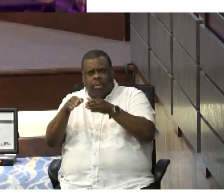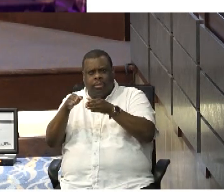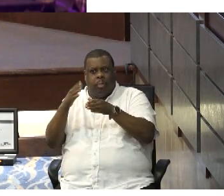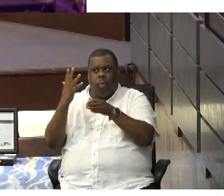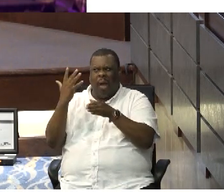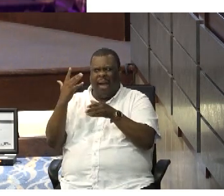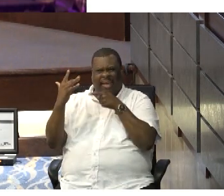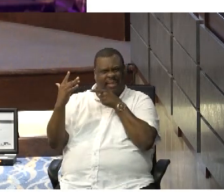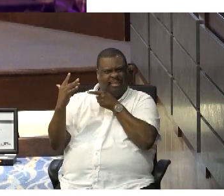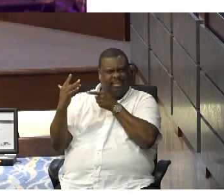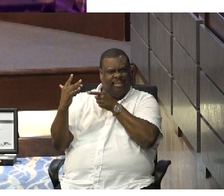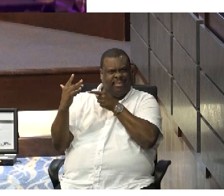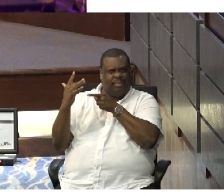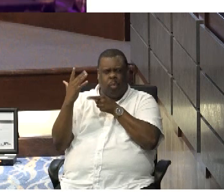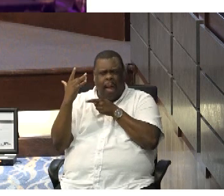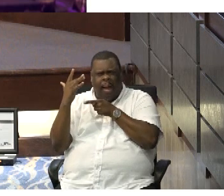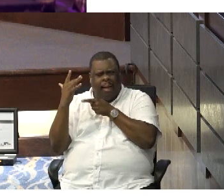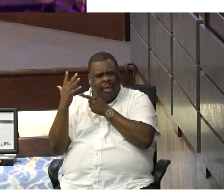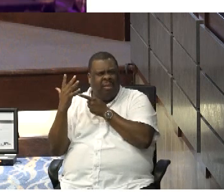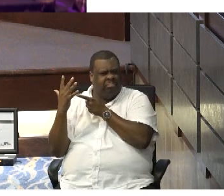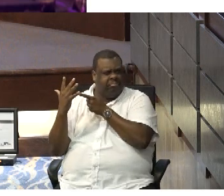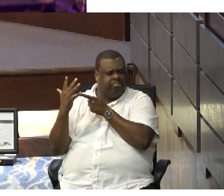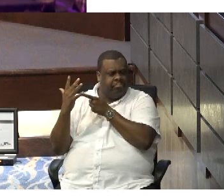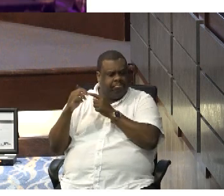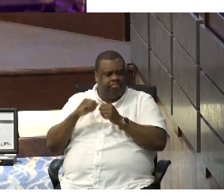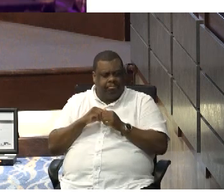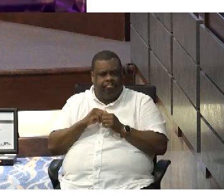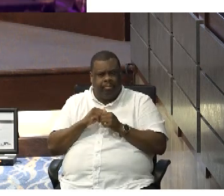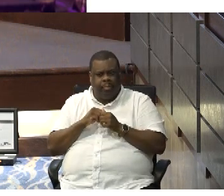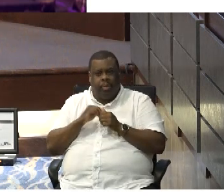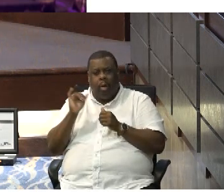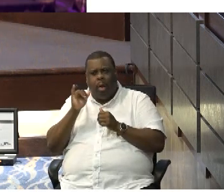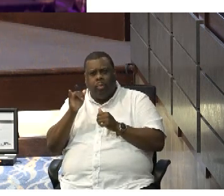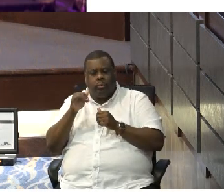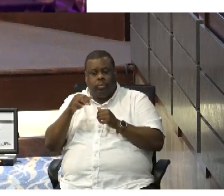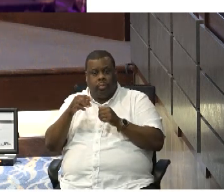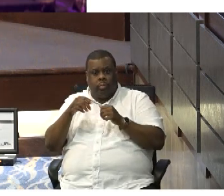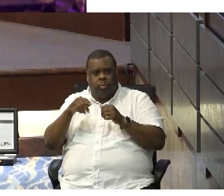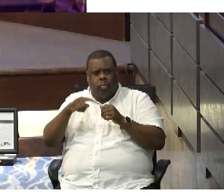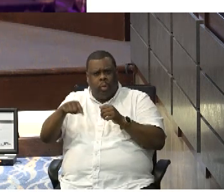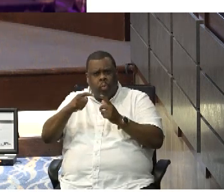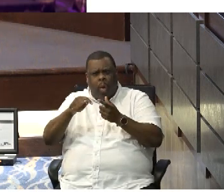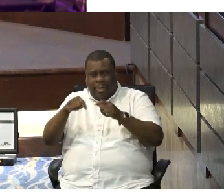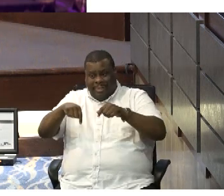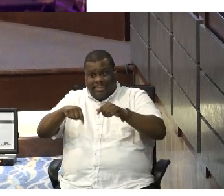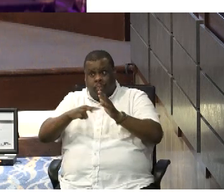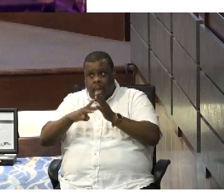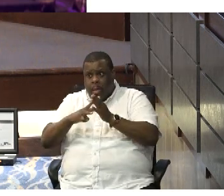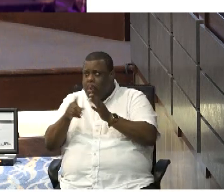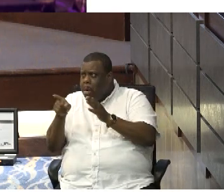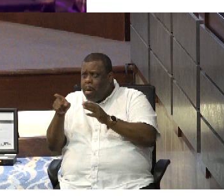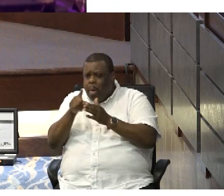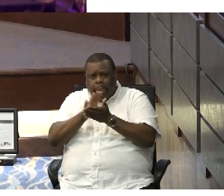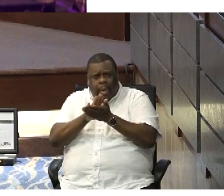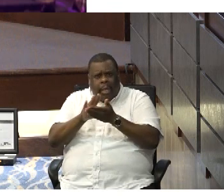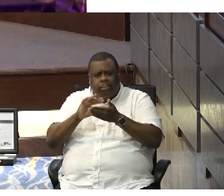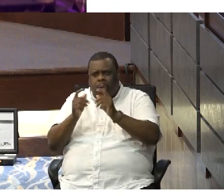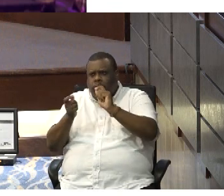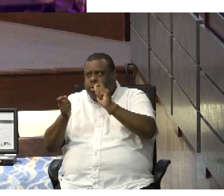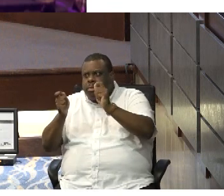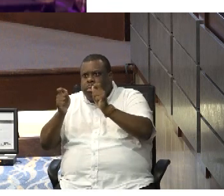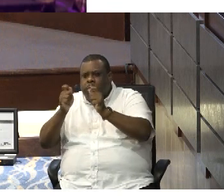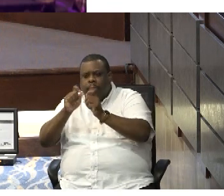and keep our eye on what it is that we are trying to shift by